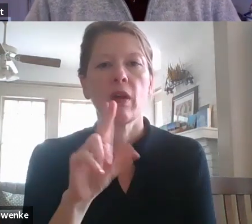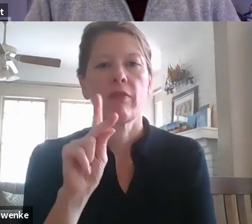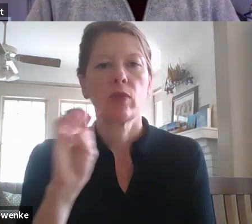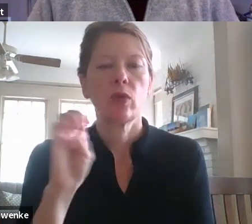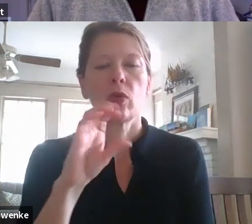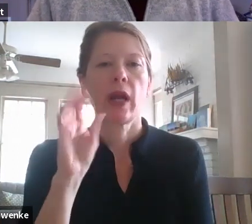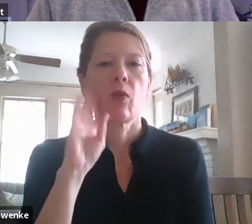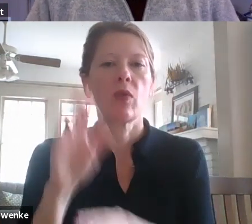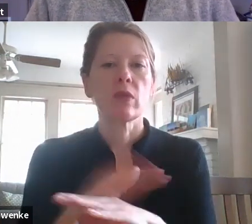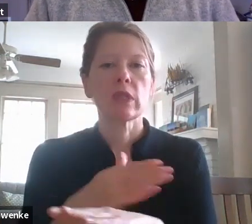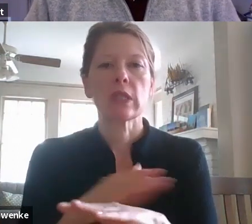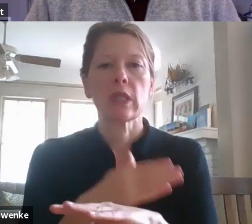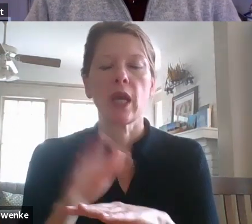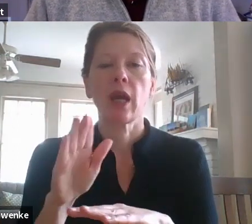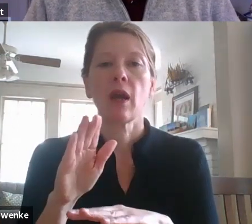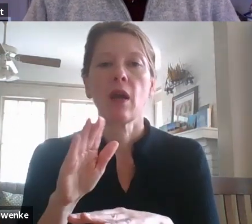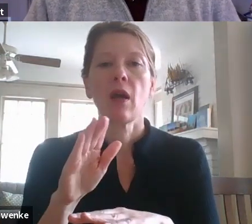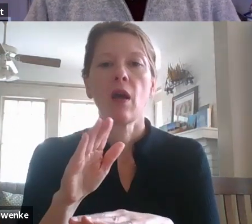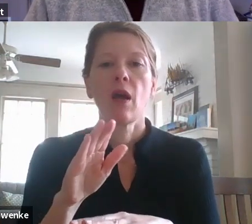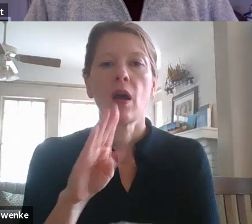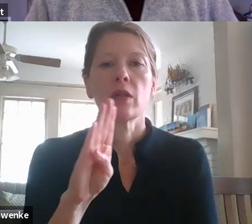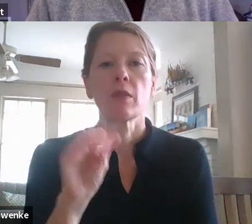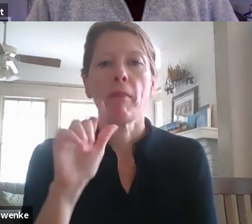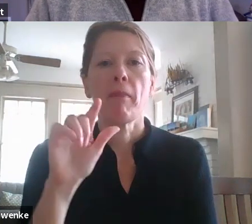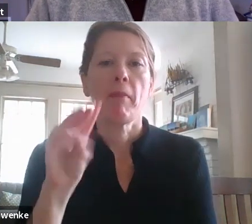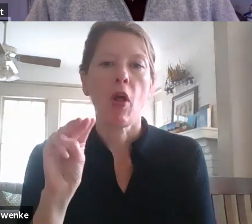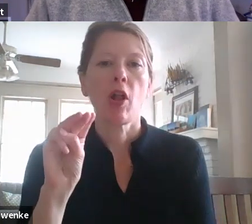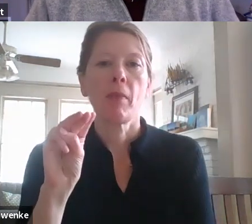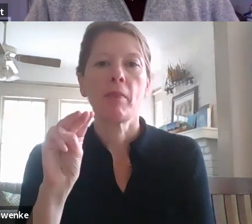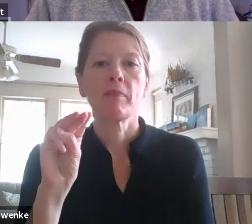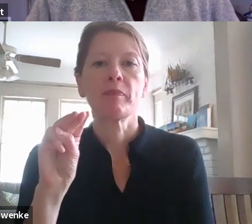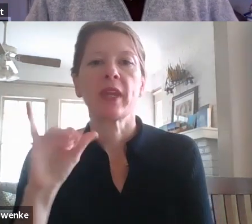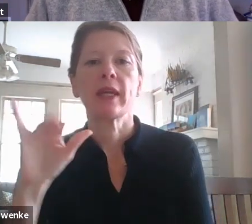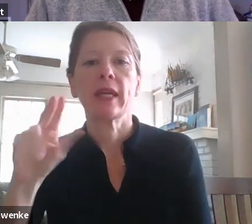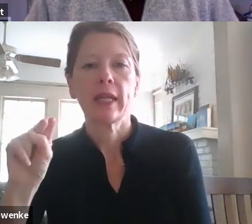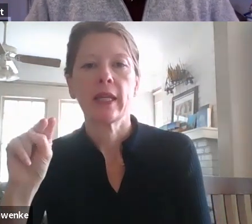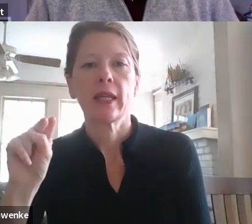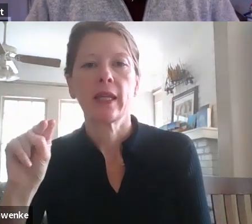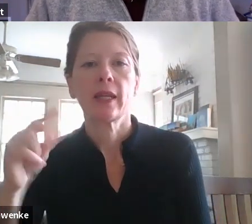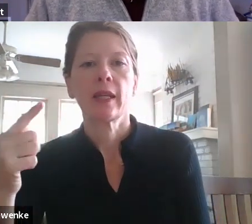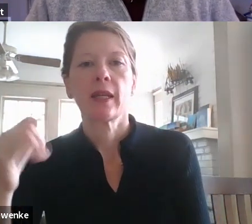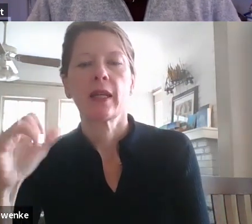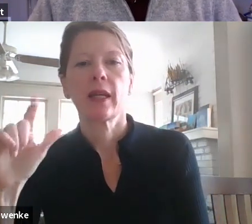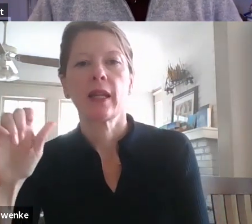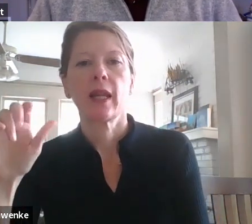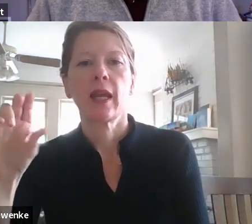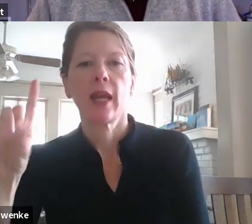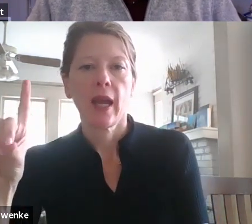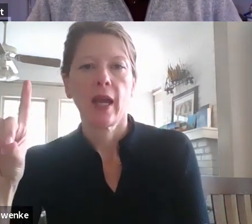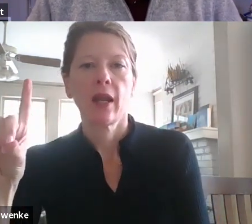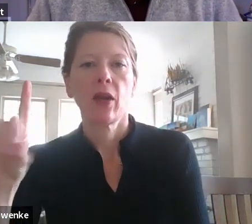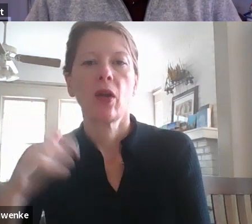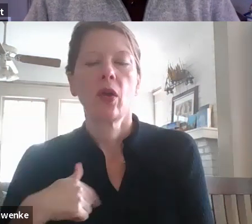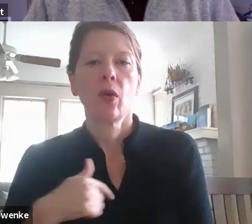Gilead." I'll be the officiant tonight. And so let's take a moment and take a nice deep breath, and then we'll